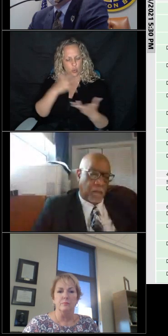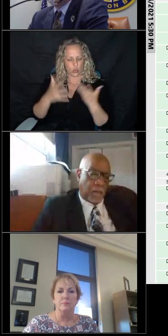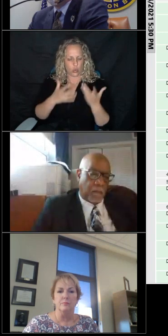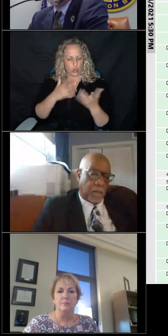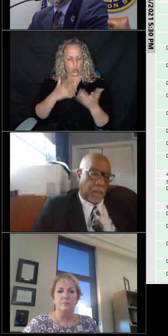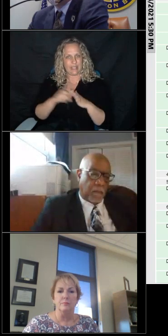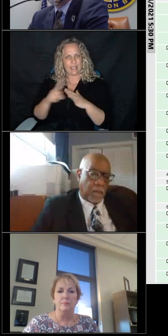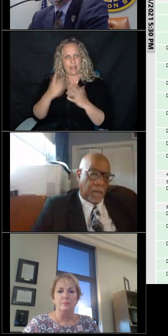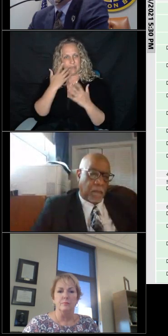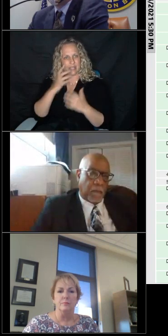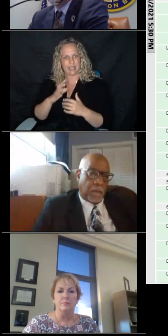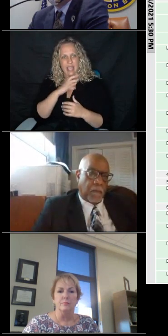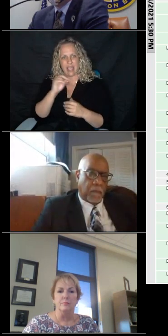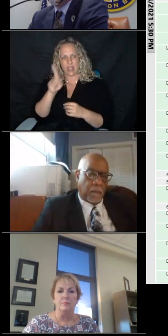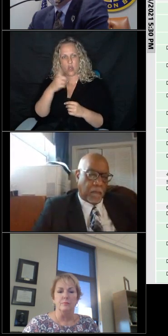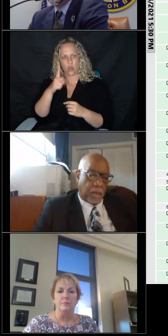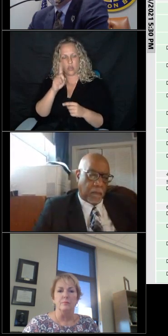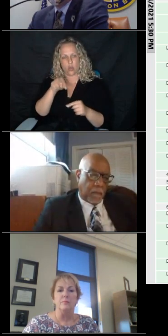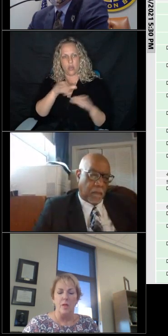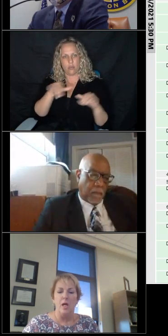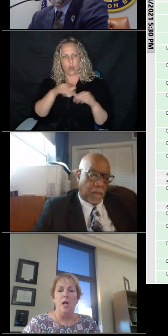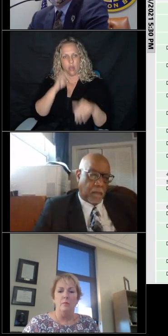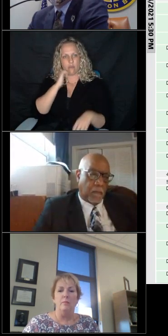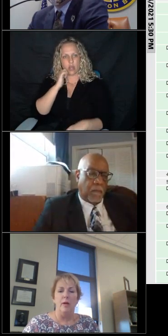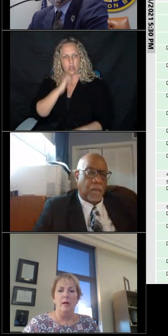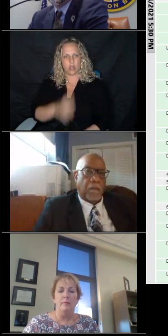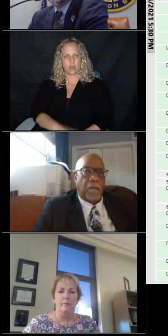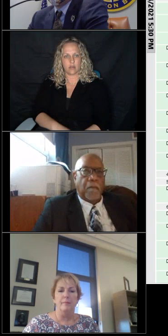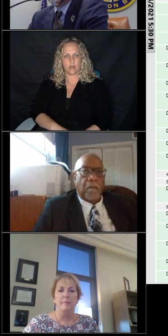the heat, and you can't always go to the pool every day.